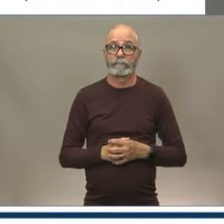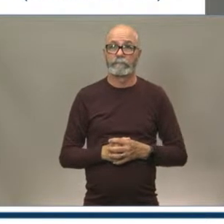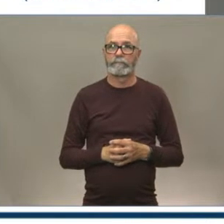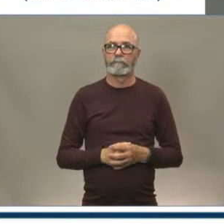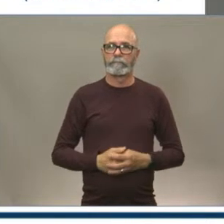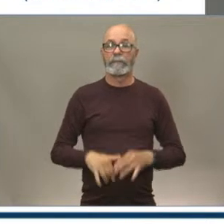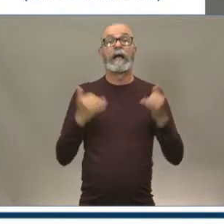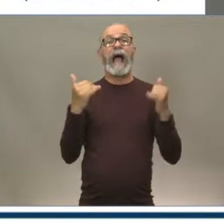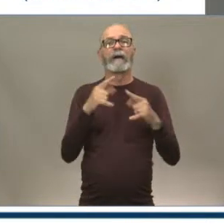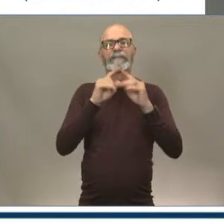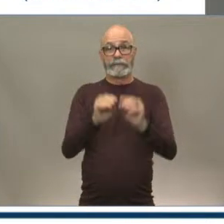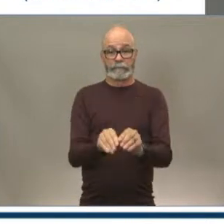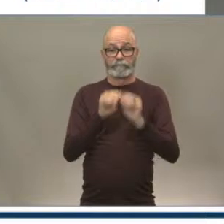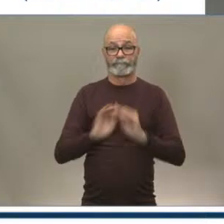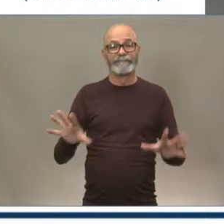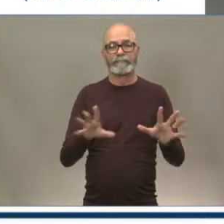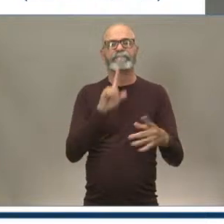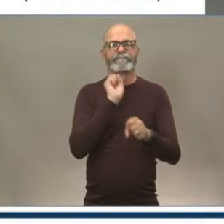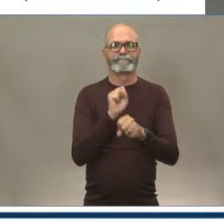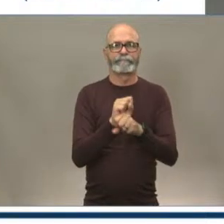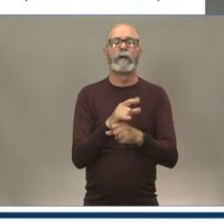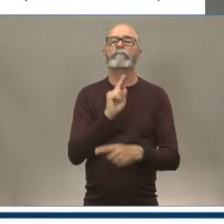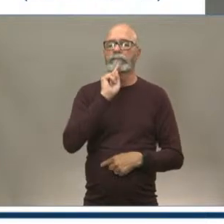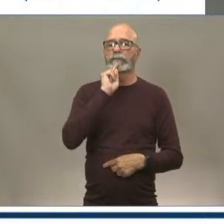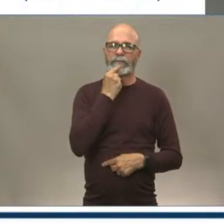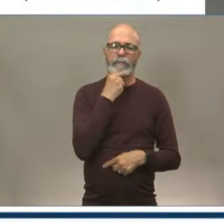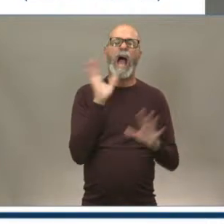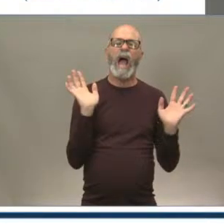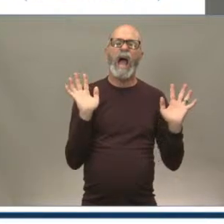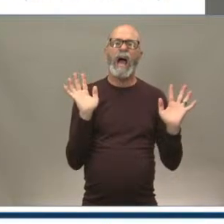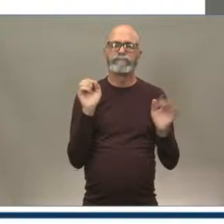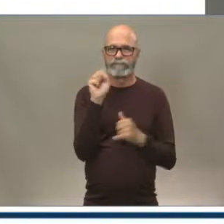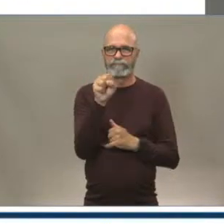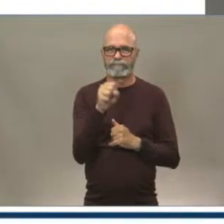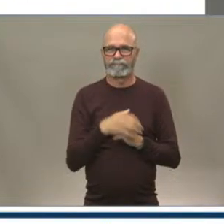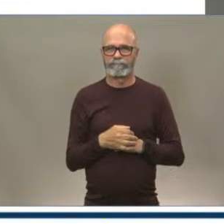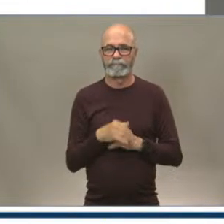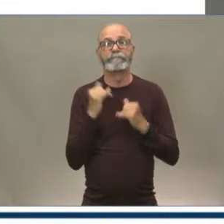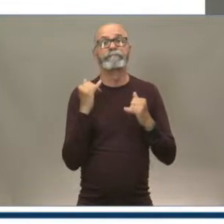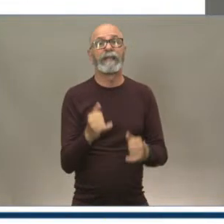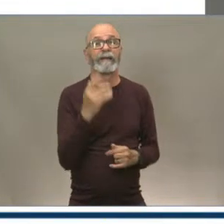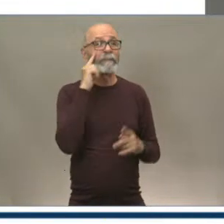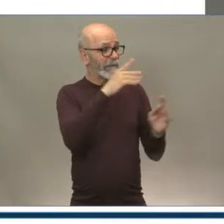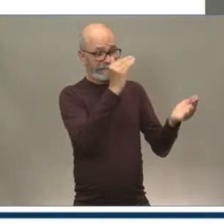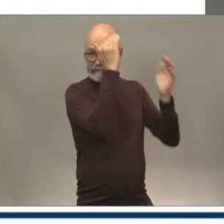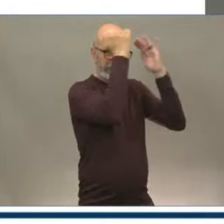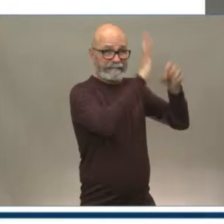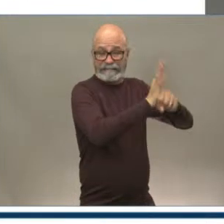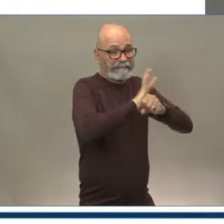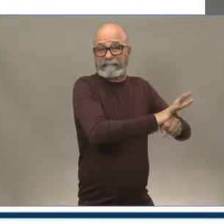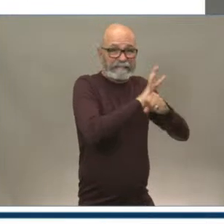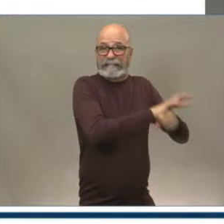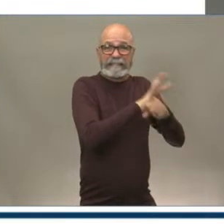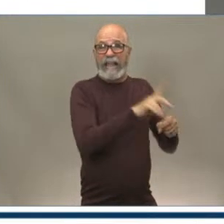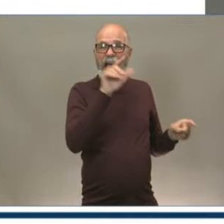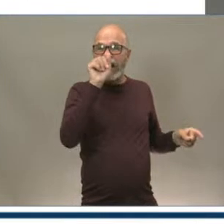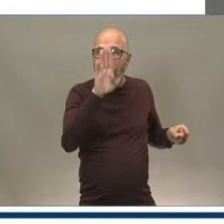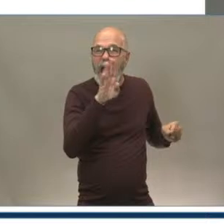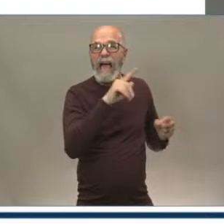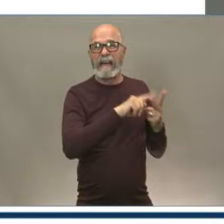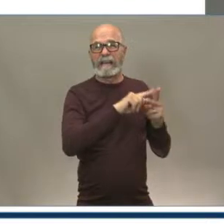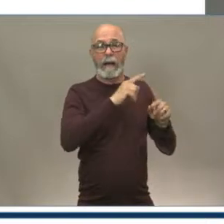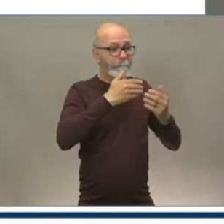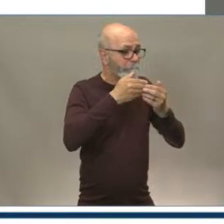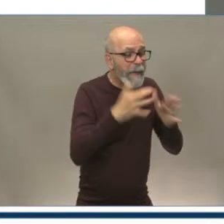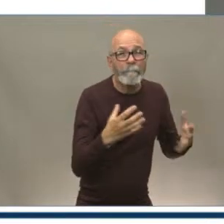situation. We are seeing the stresses on many parts of our healthcare system, such as public health, the lab, and we're beginning to see